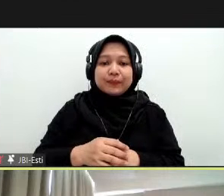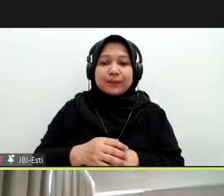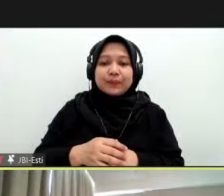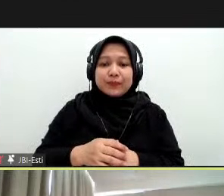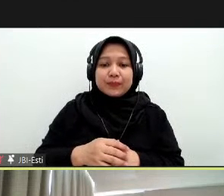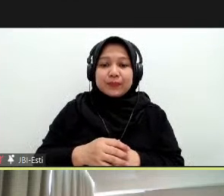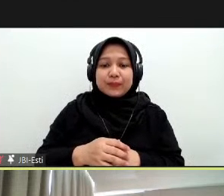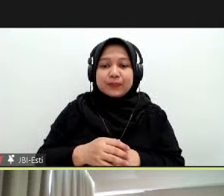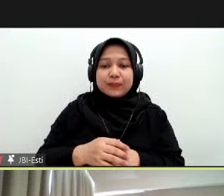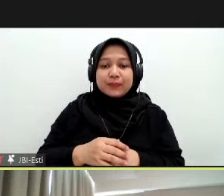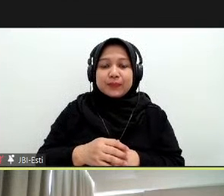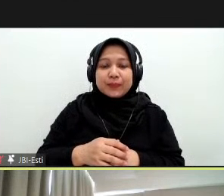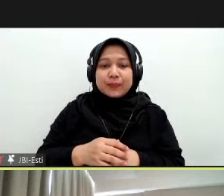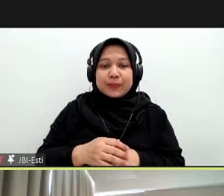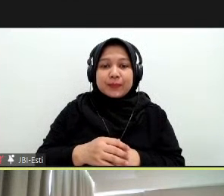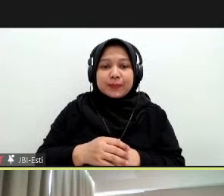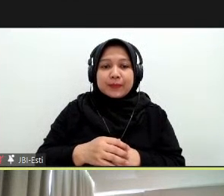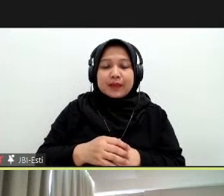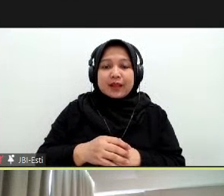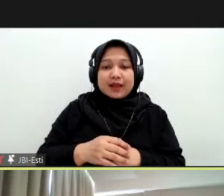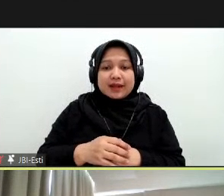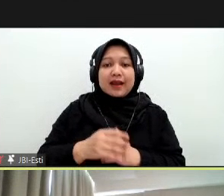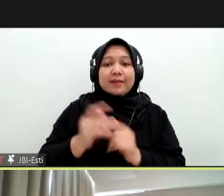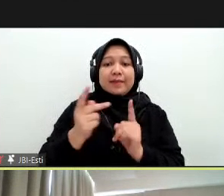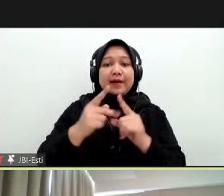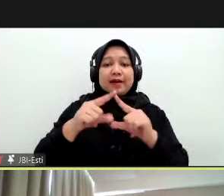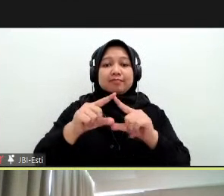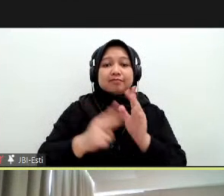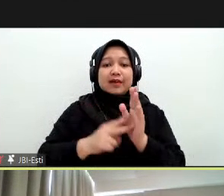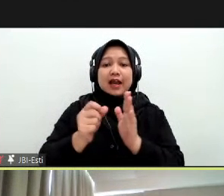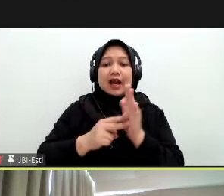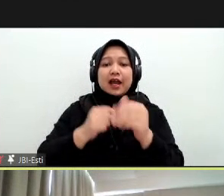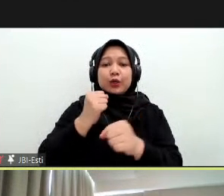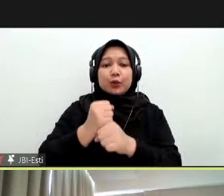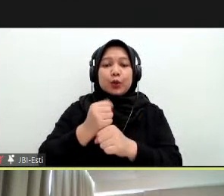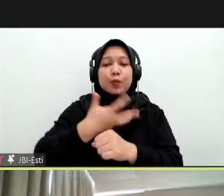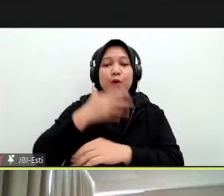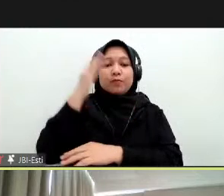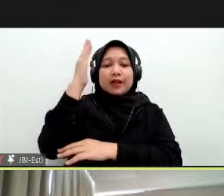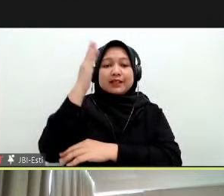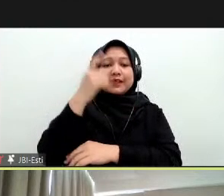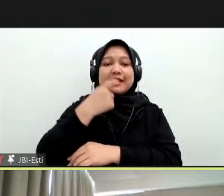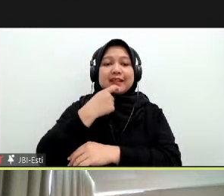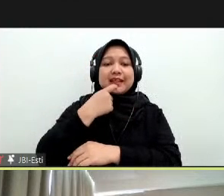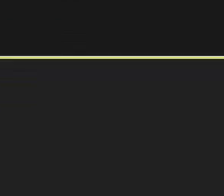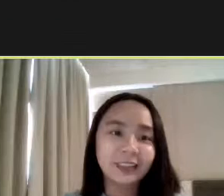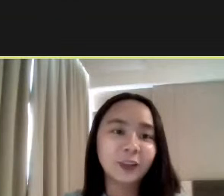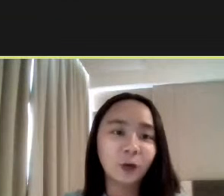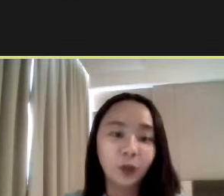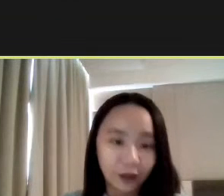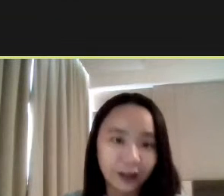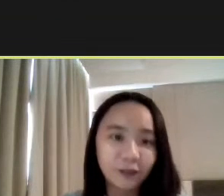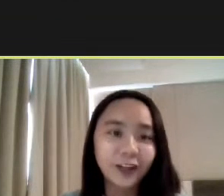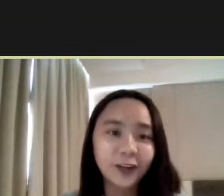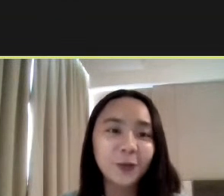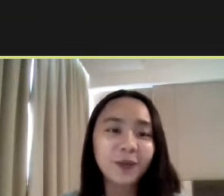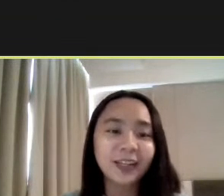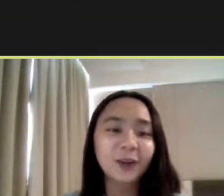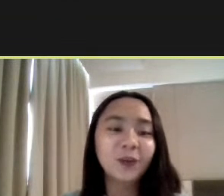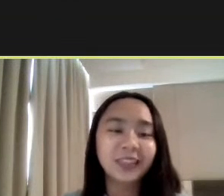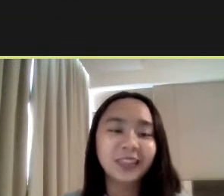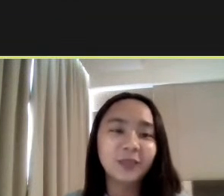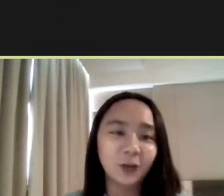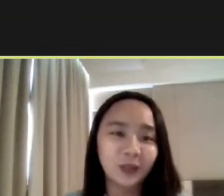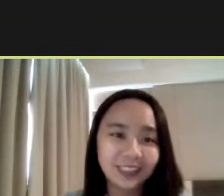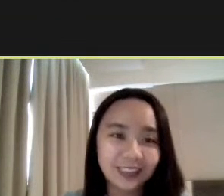on shrinking civic space and also its restrictions against activists and also human rights defenders. So without any further ado, Mas